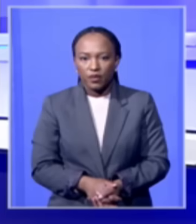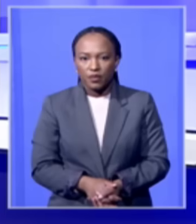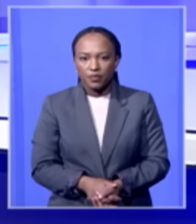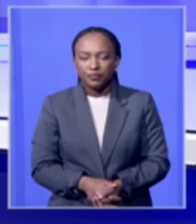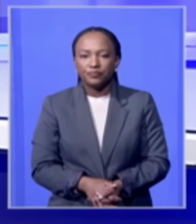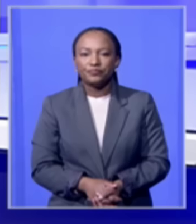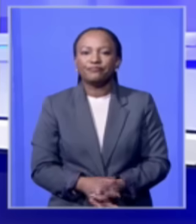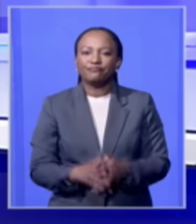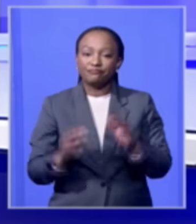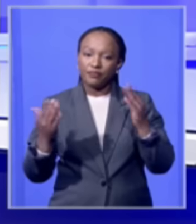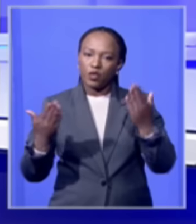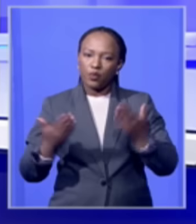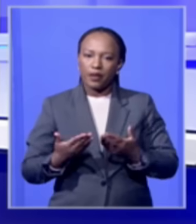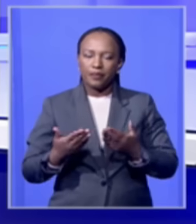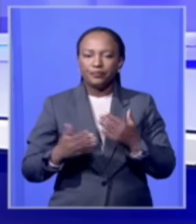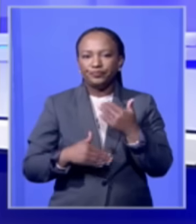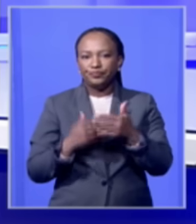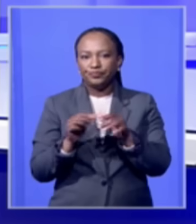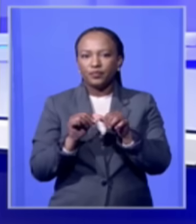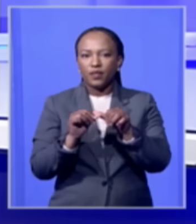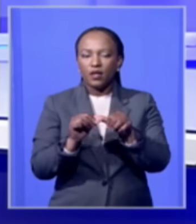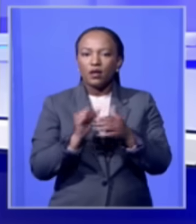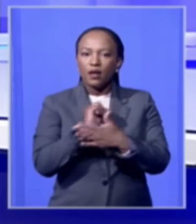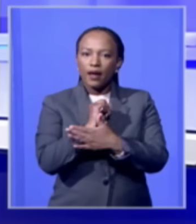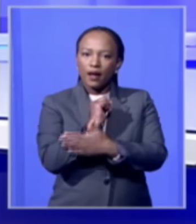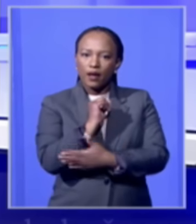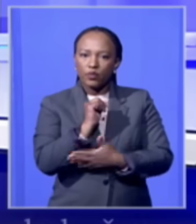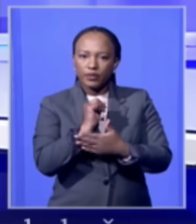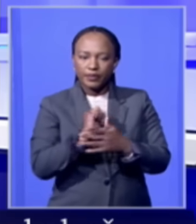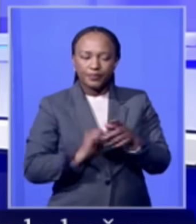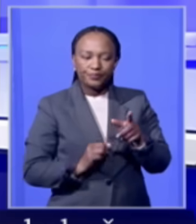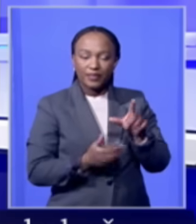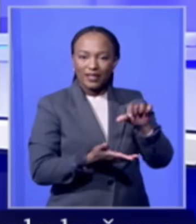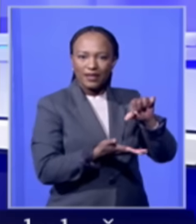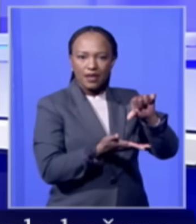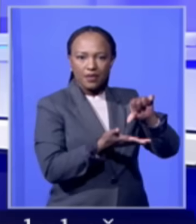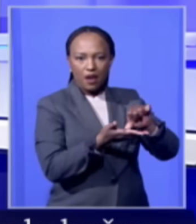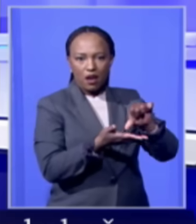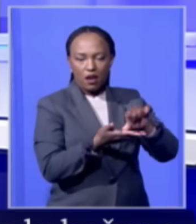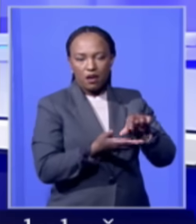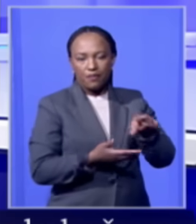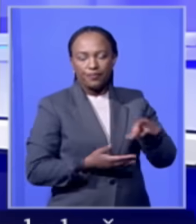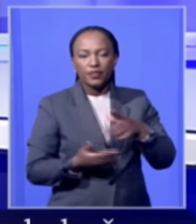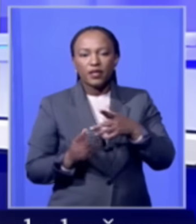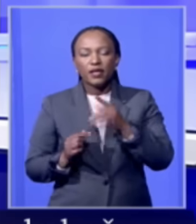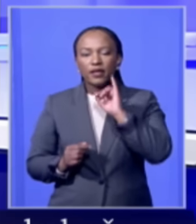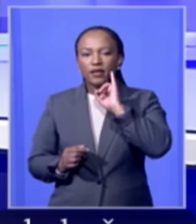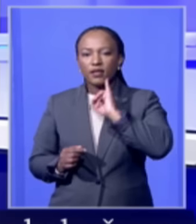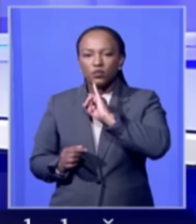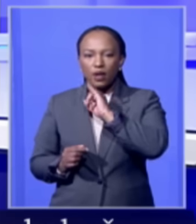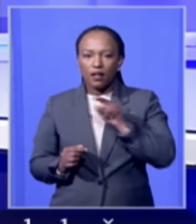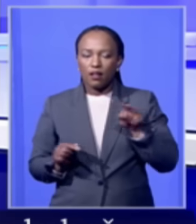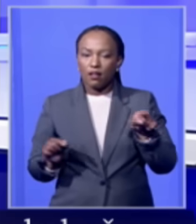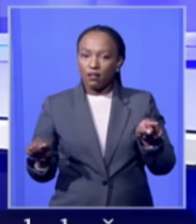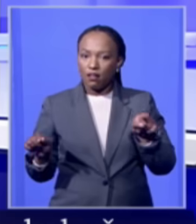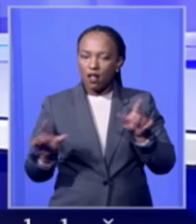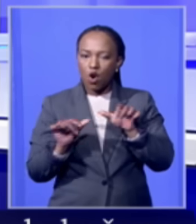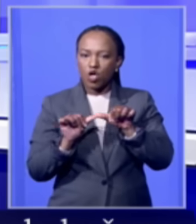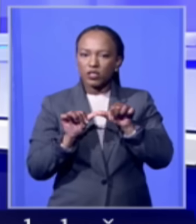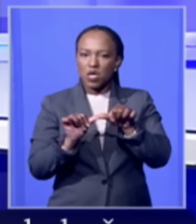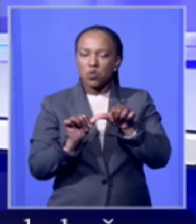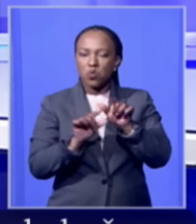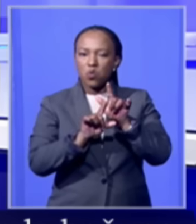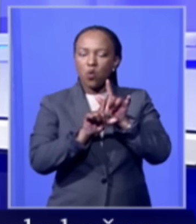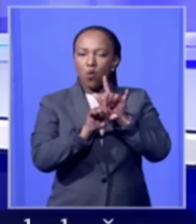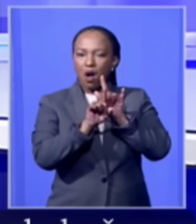Re sa le amogela naga ya Iran le ya Israel di tšwela pele go fošana ka mesebo ya dipomo tša lefaufaung seo ka ge